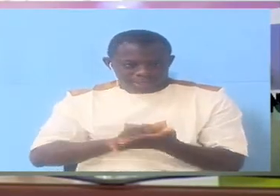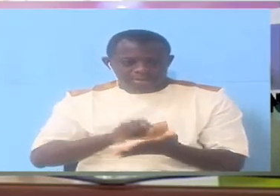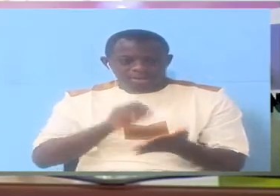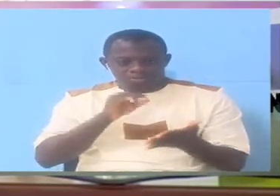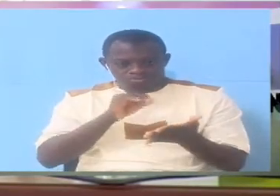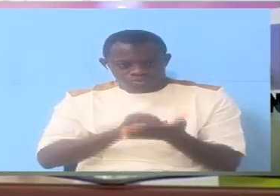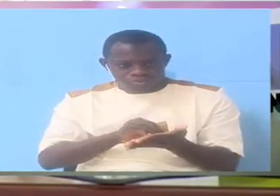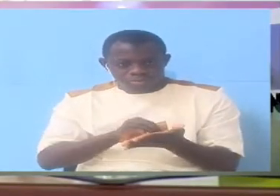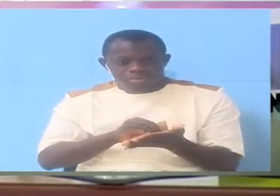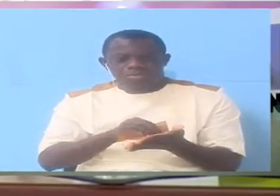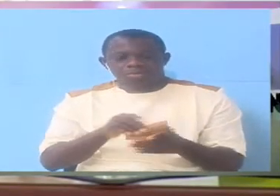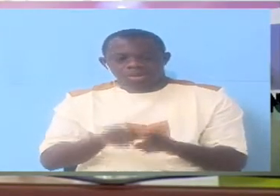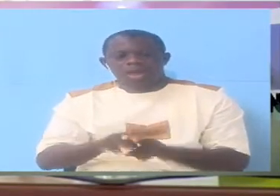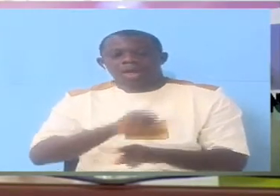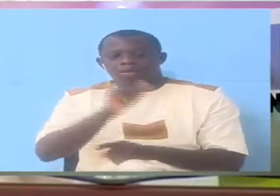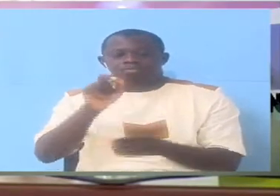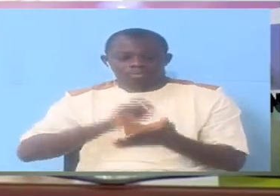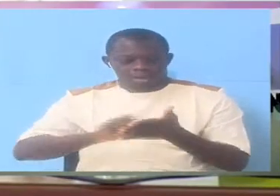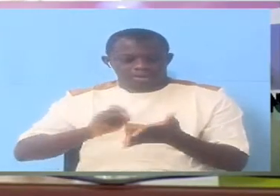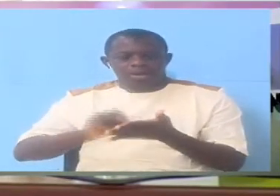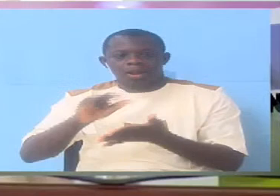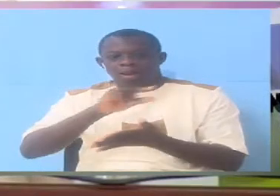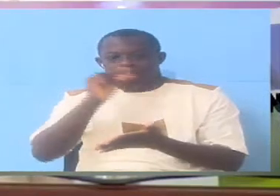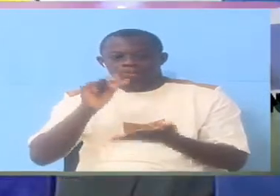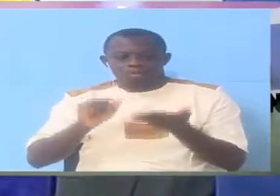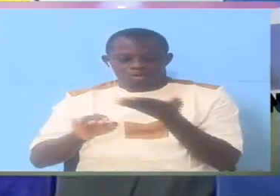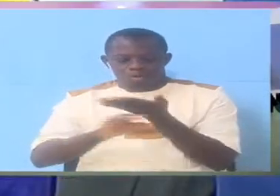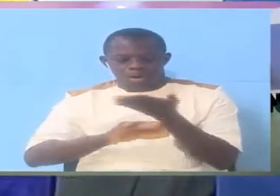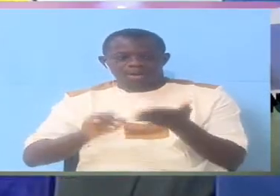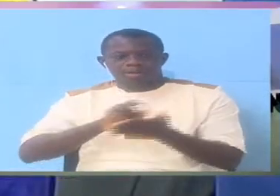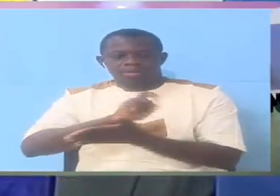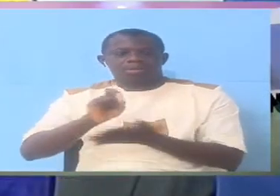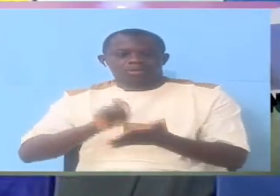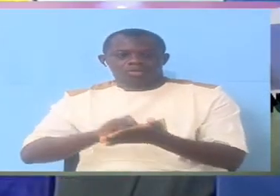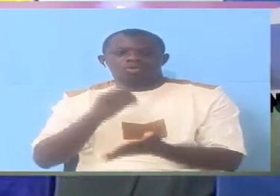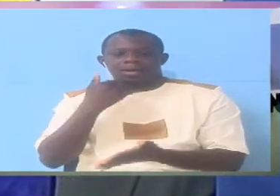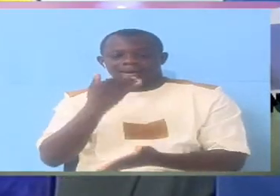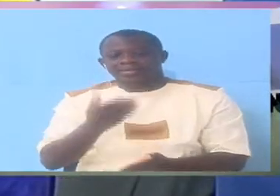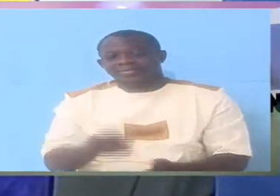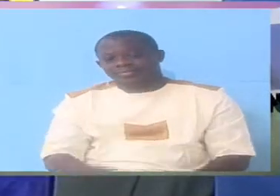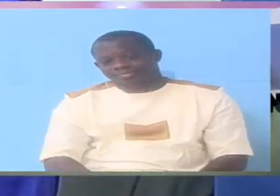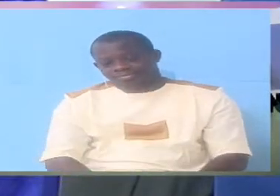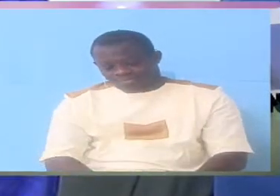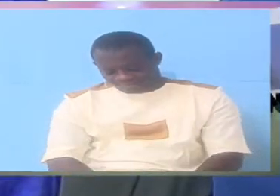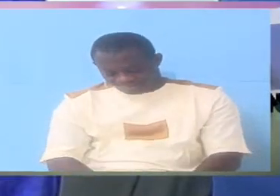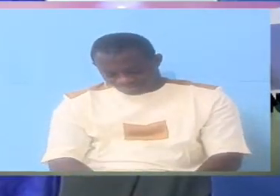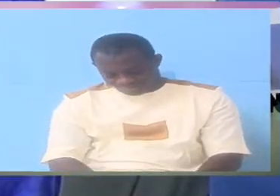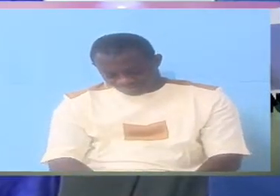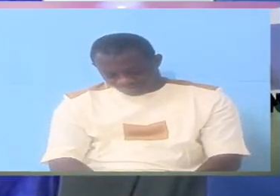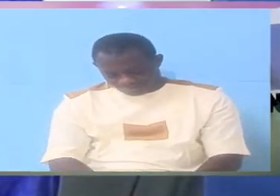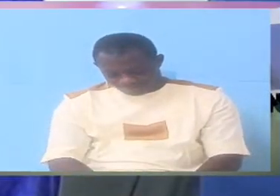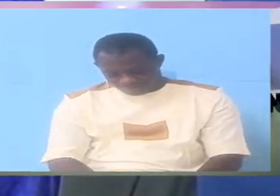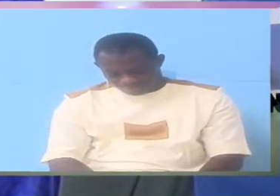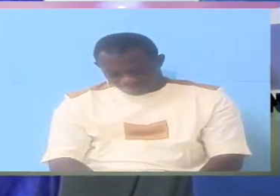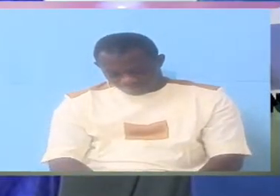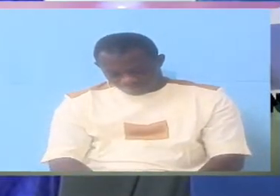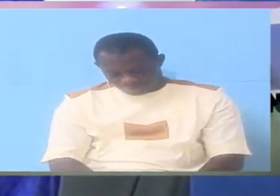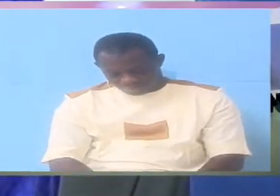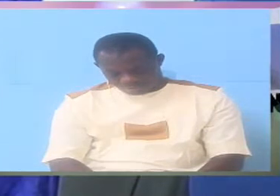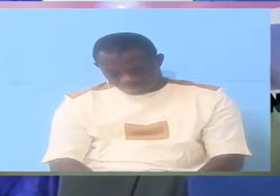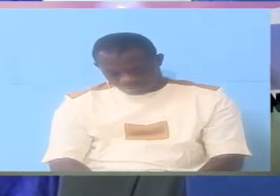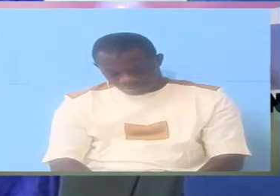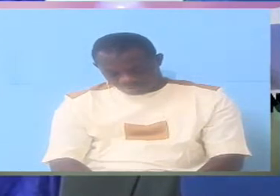sign it, put your signature and write your name under the signature. Bi lungo nying date nying asafe sando je anu aduma je ena na